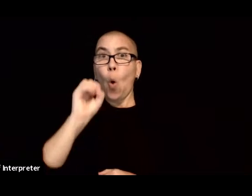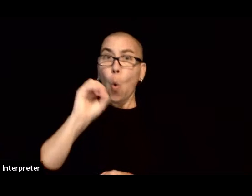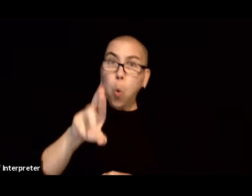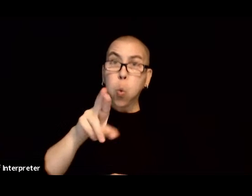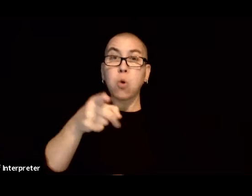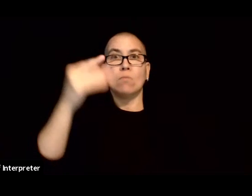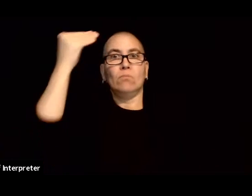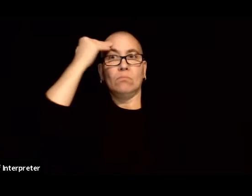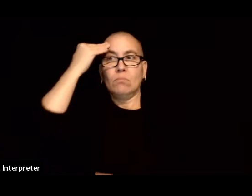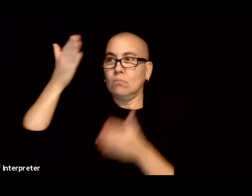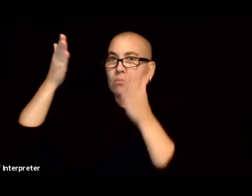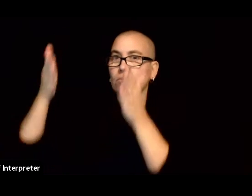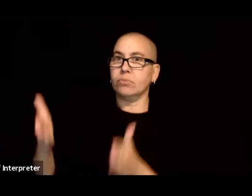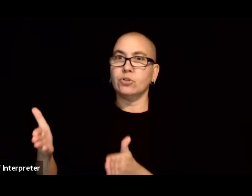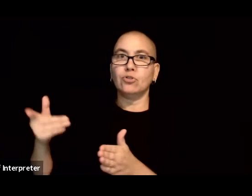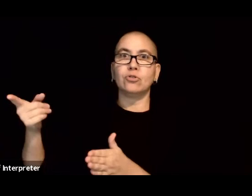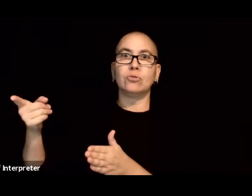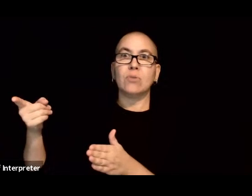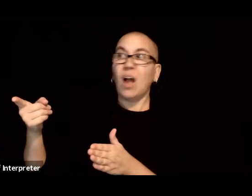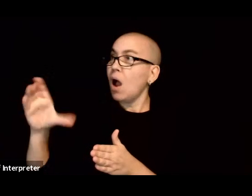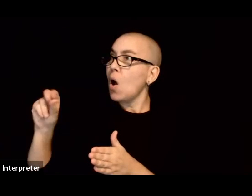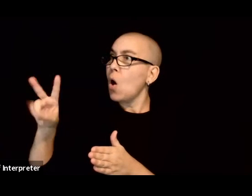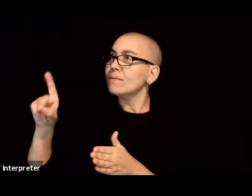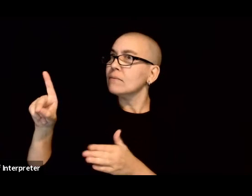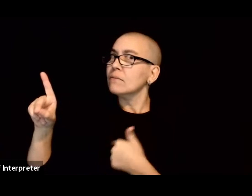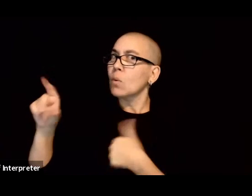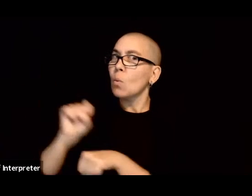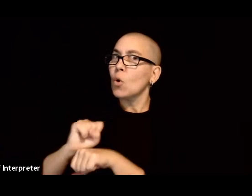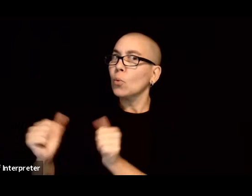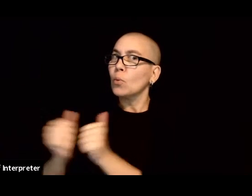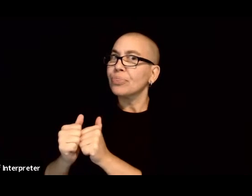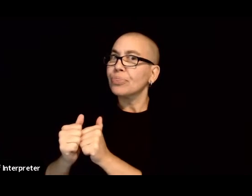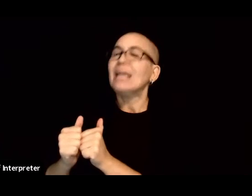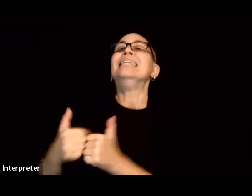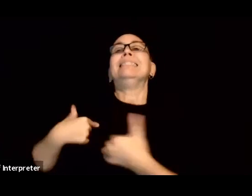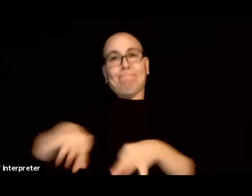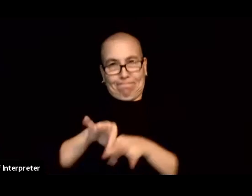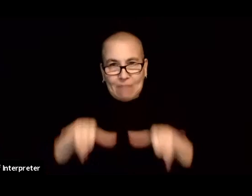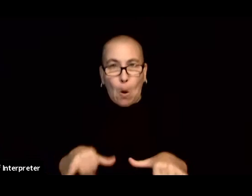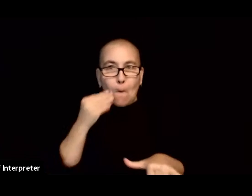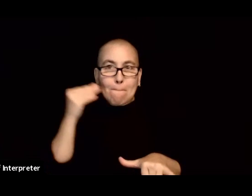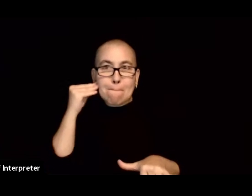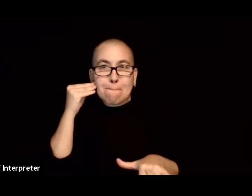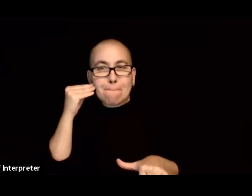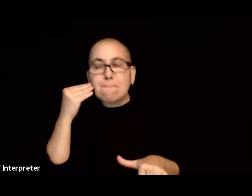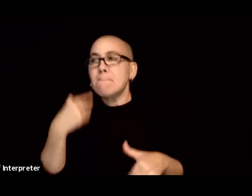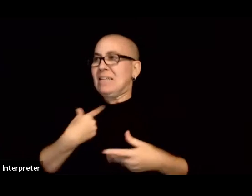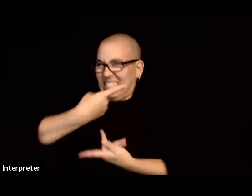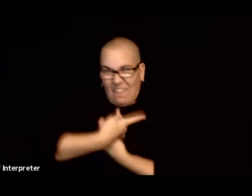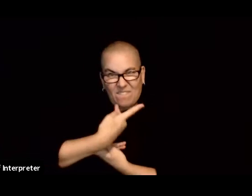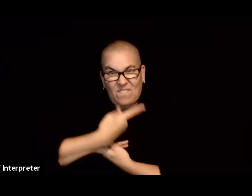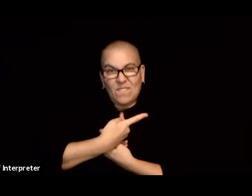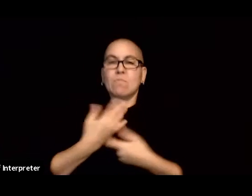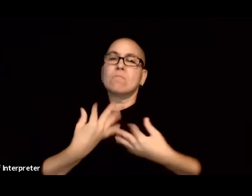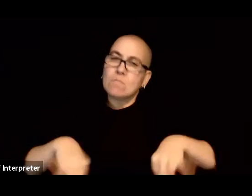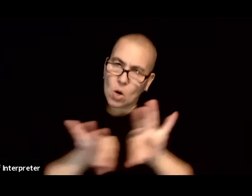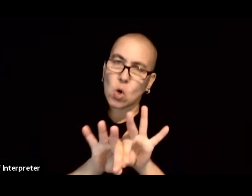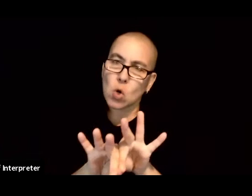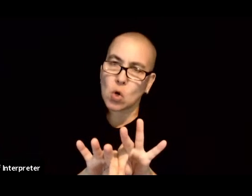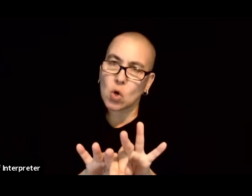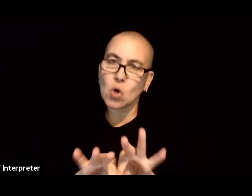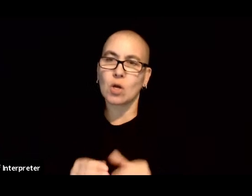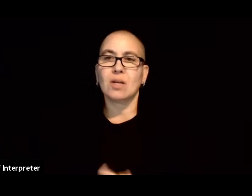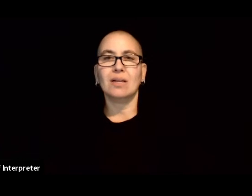to follow the quarantine guidance and watch their own health and get tested if they